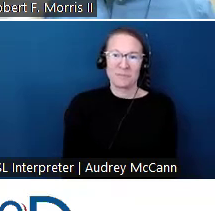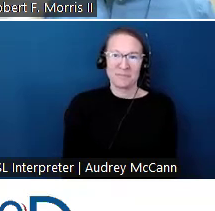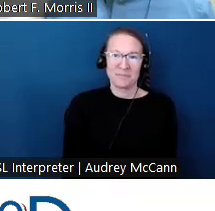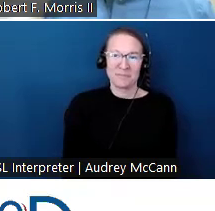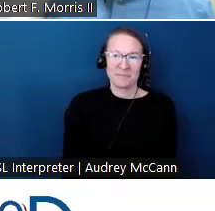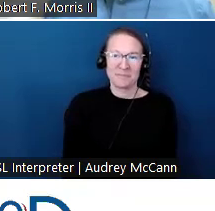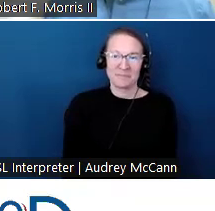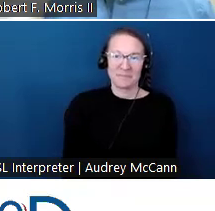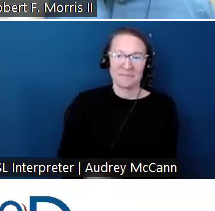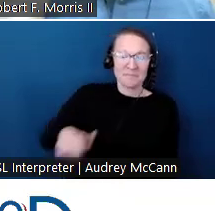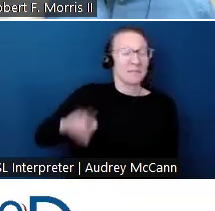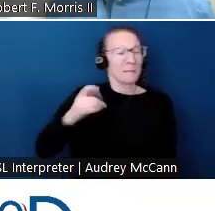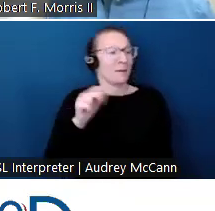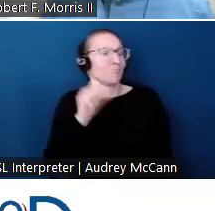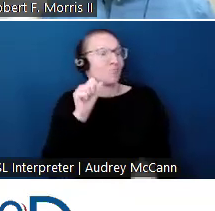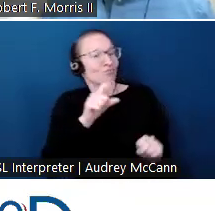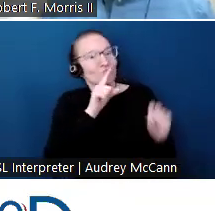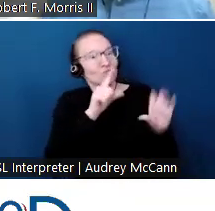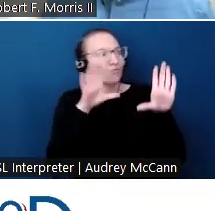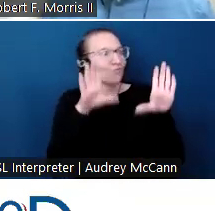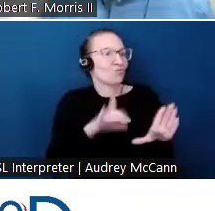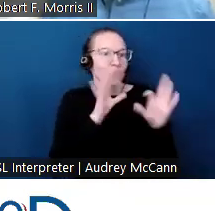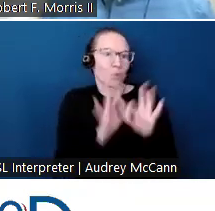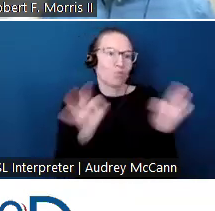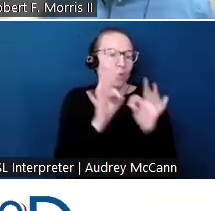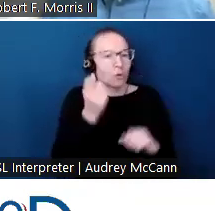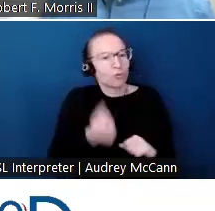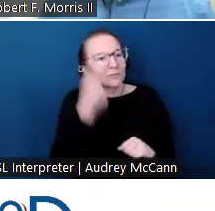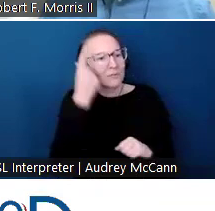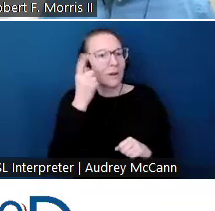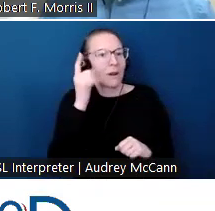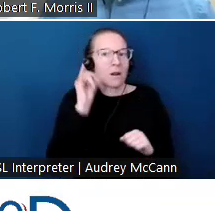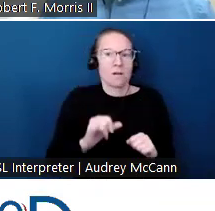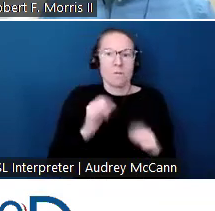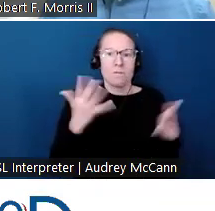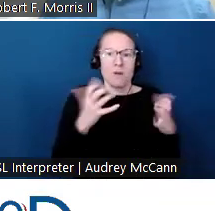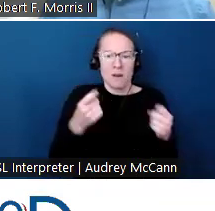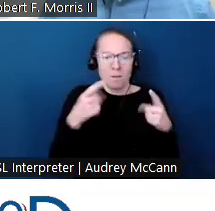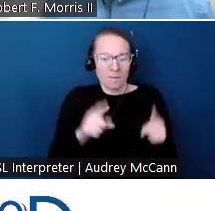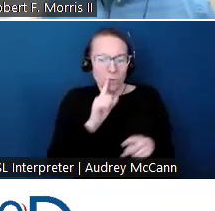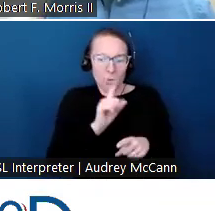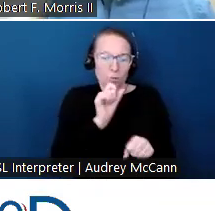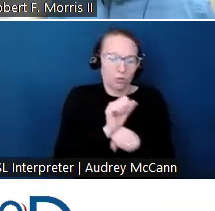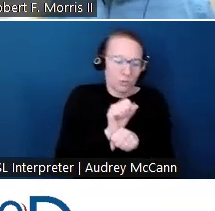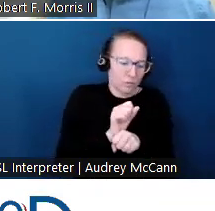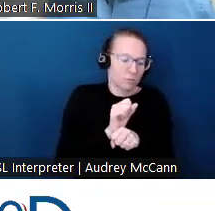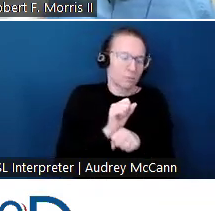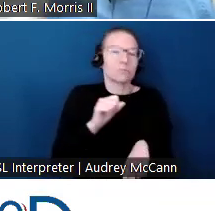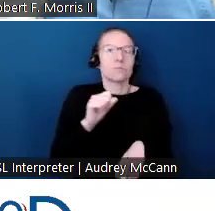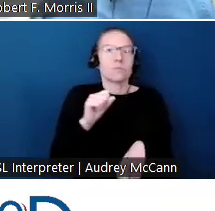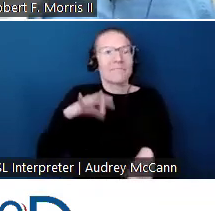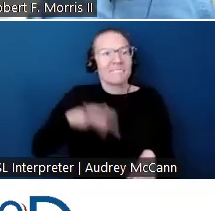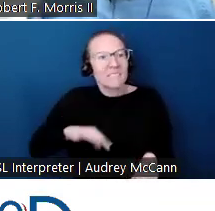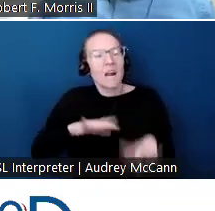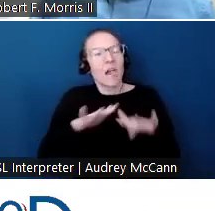Yeah, that is definitely important to kind of understand the implications of working on benefits and how to go about